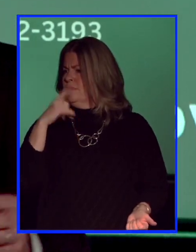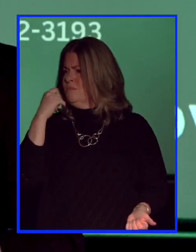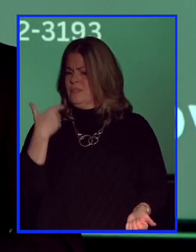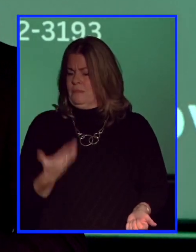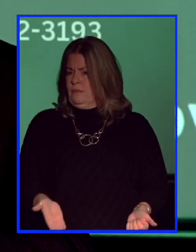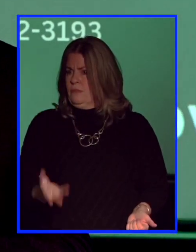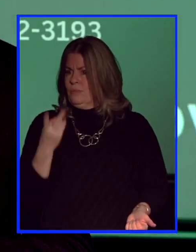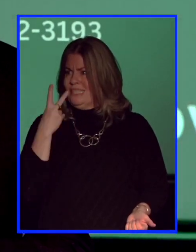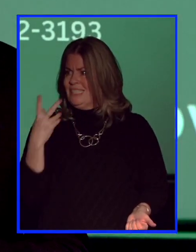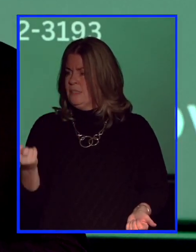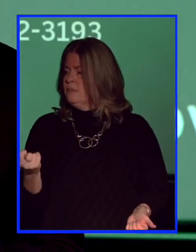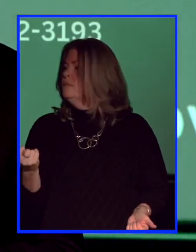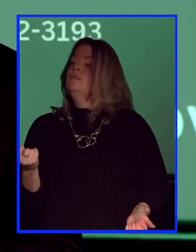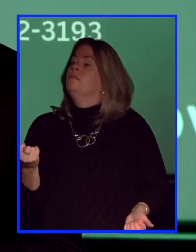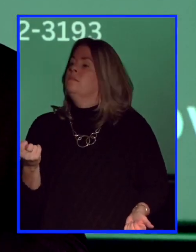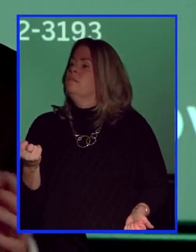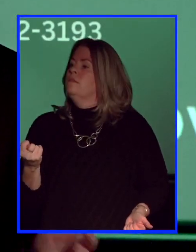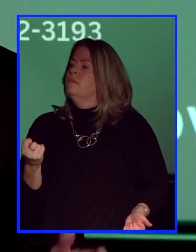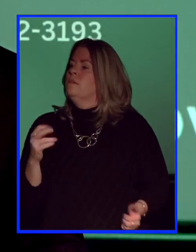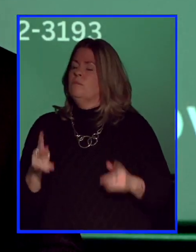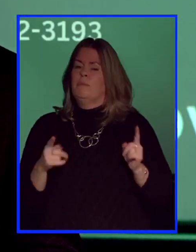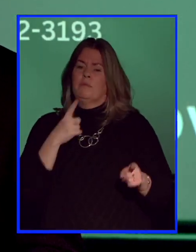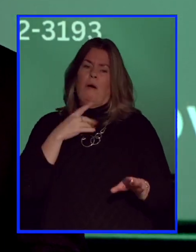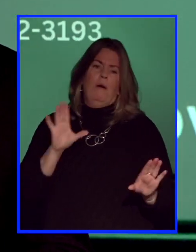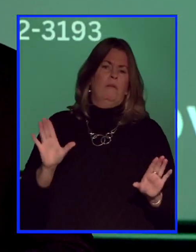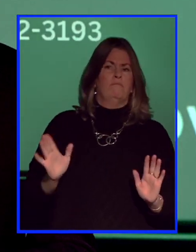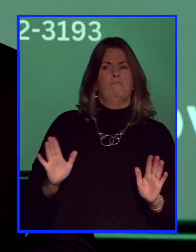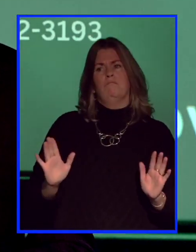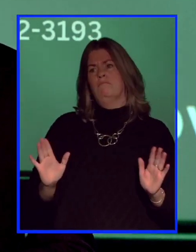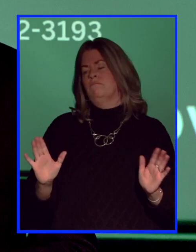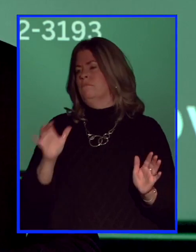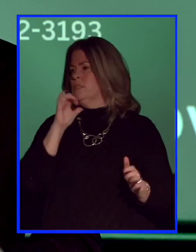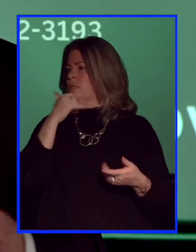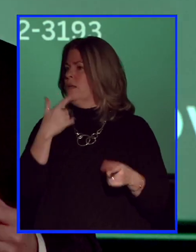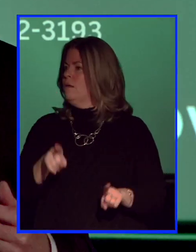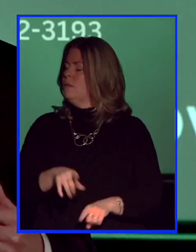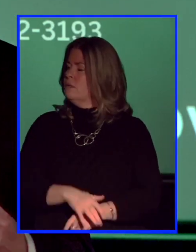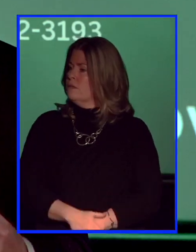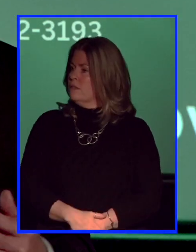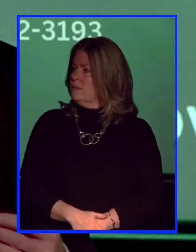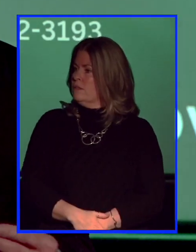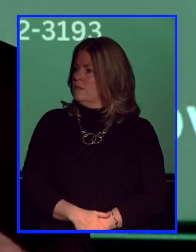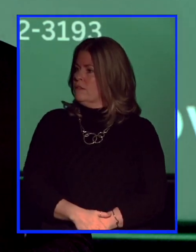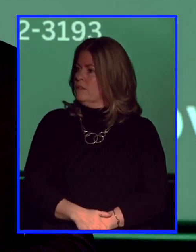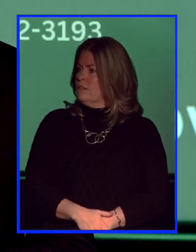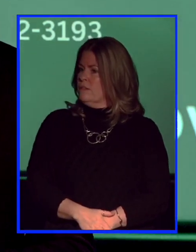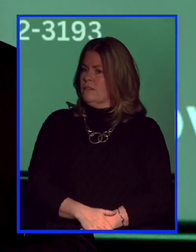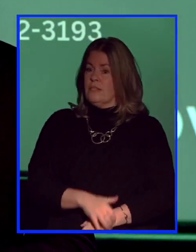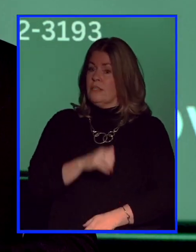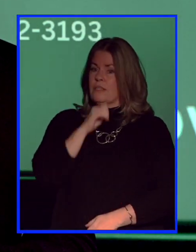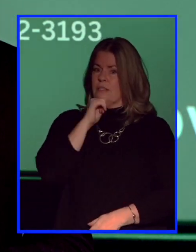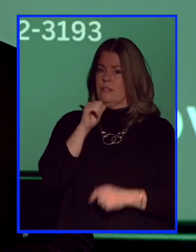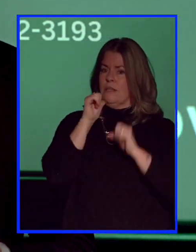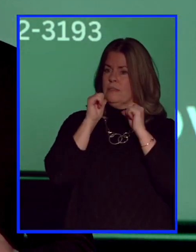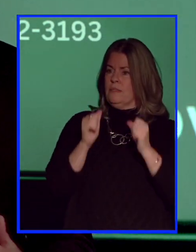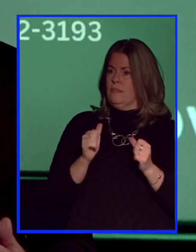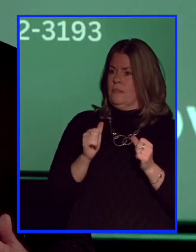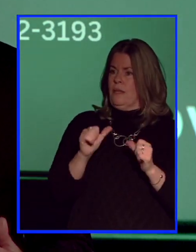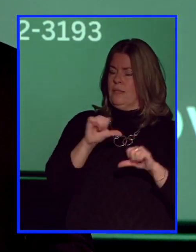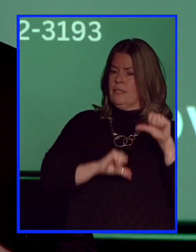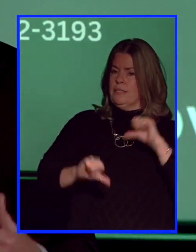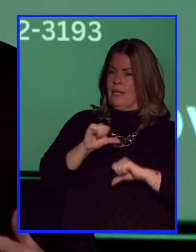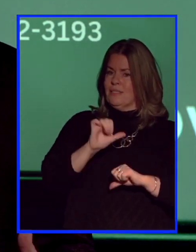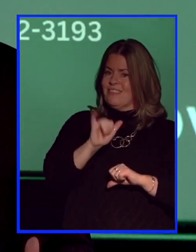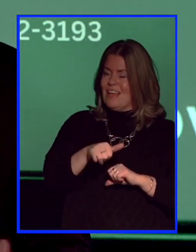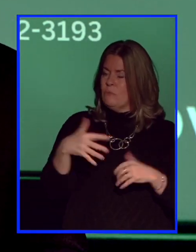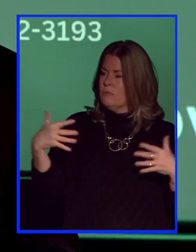front of our eyes, but you had people denying that it really is happening. That wasn't so much denying the science. That was the fear